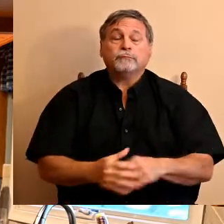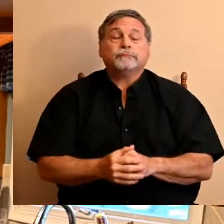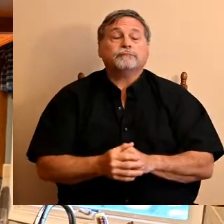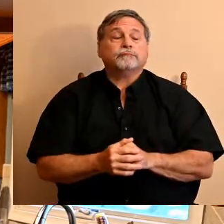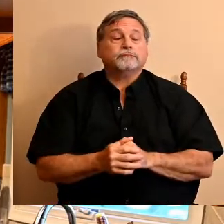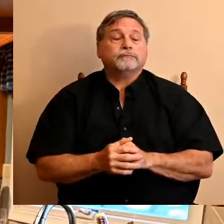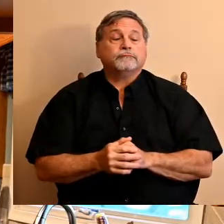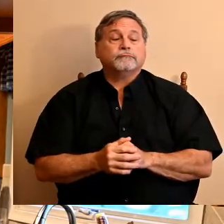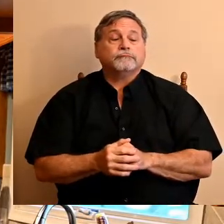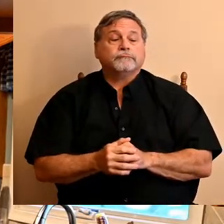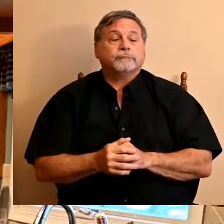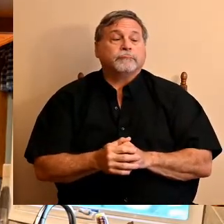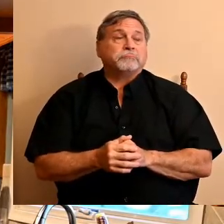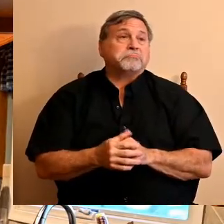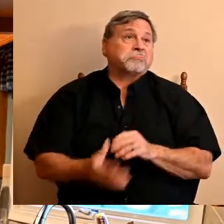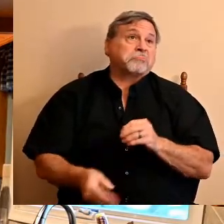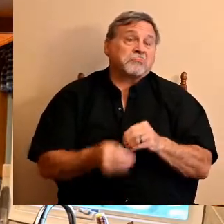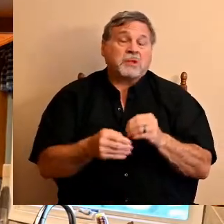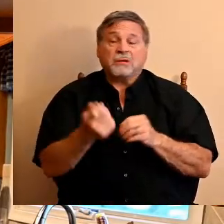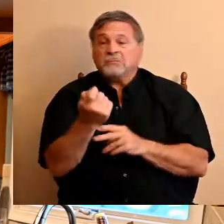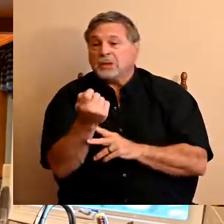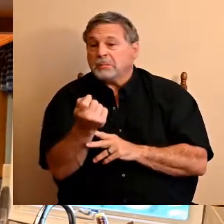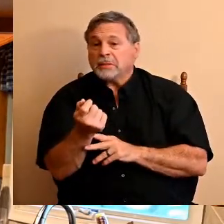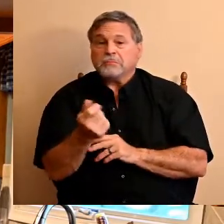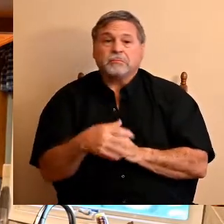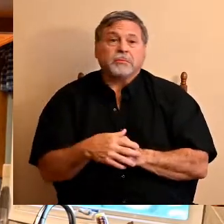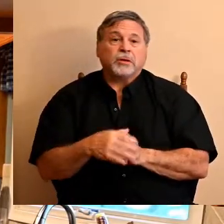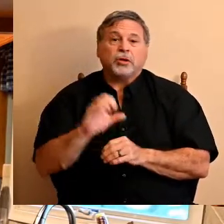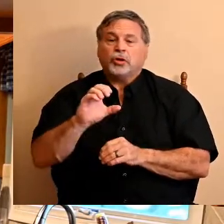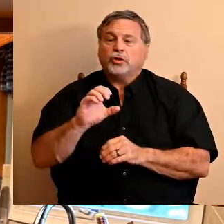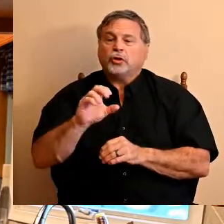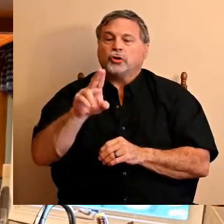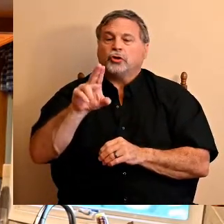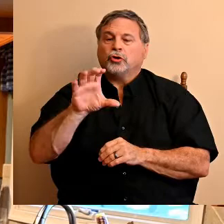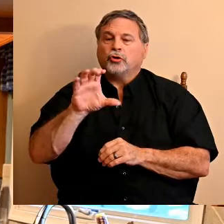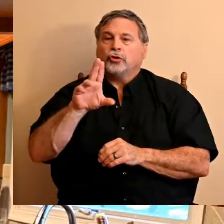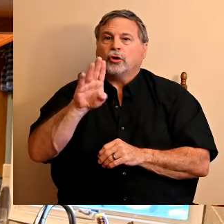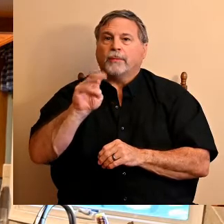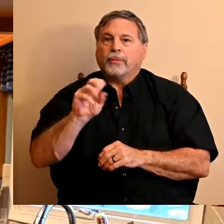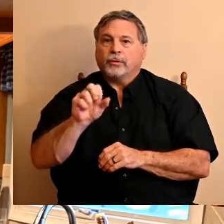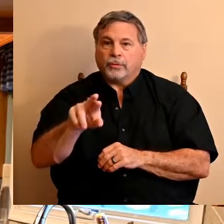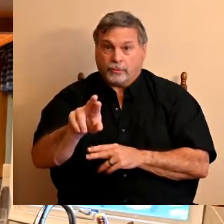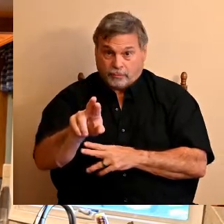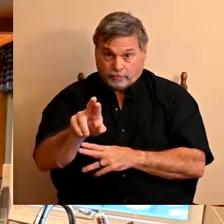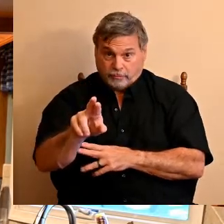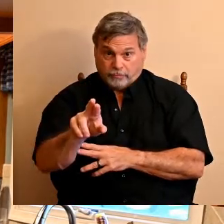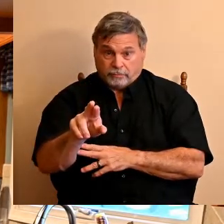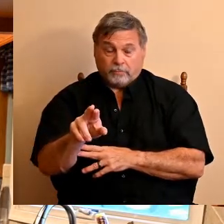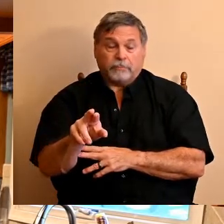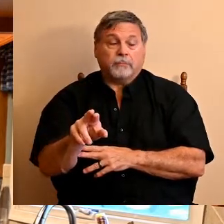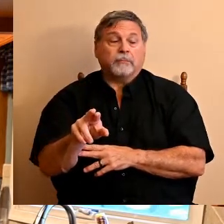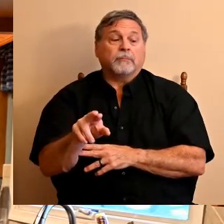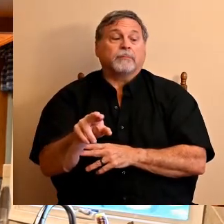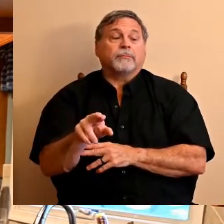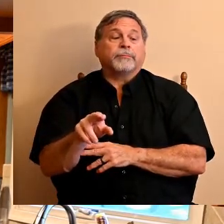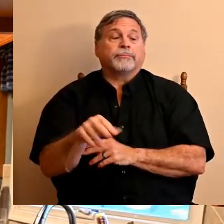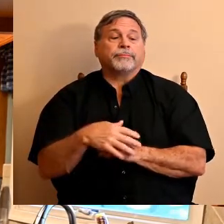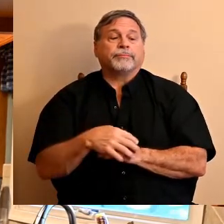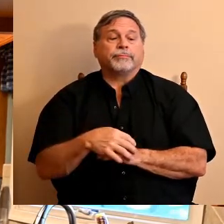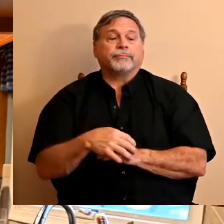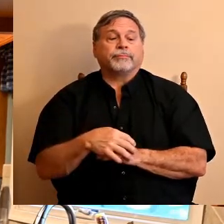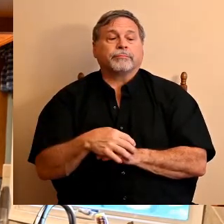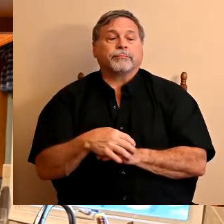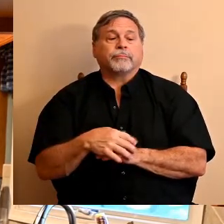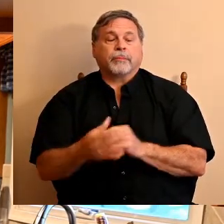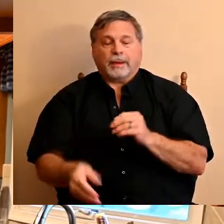a little bit of cucumber. Take a couple of things of cucumber. We're going to take a